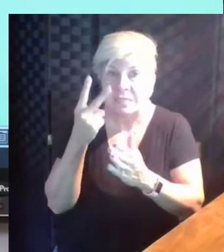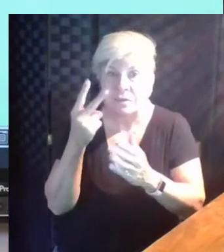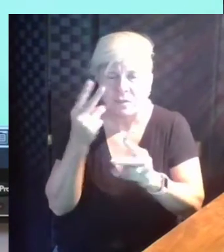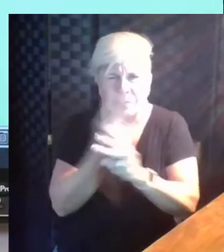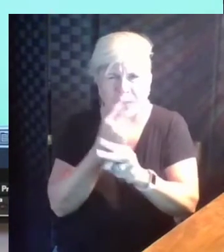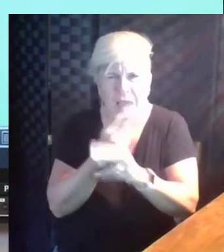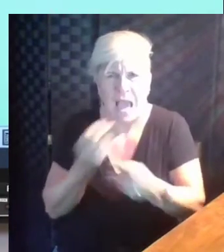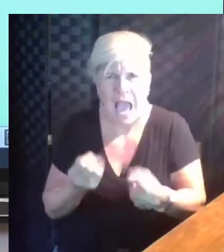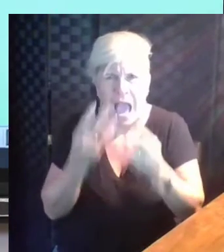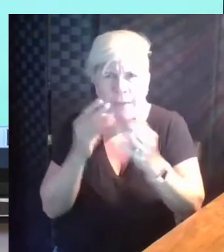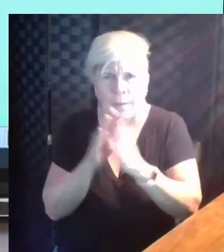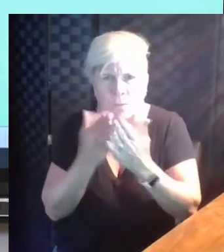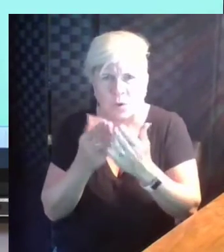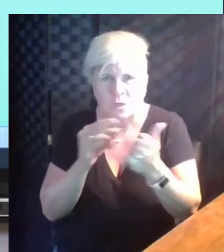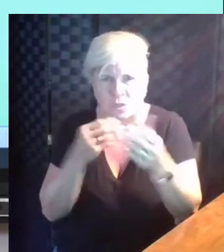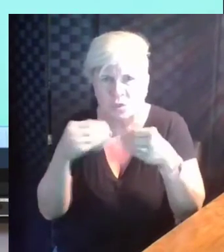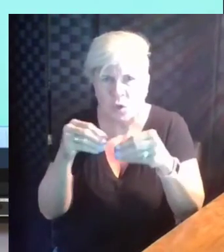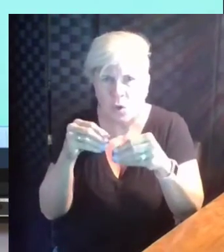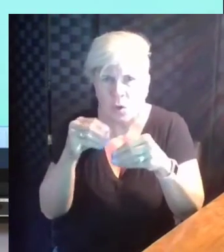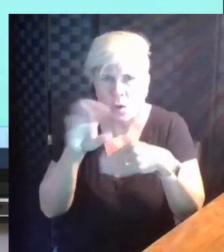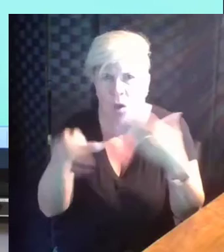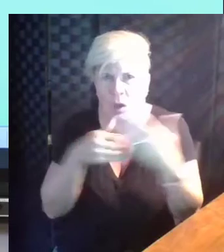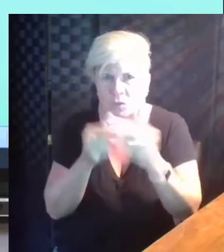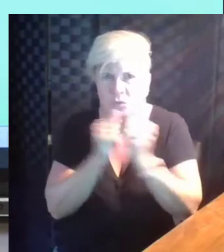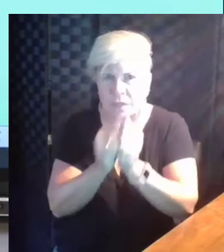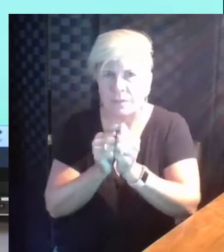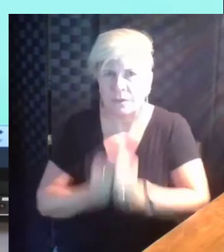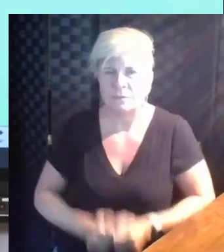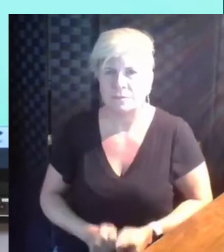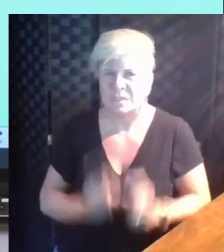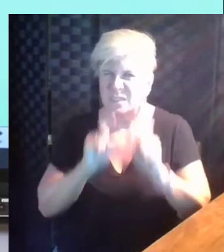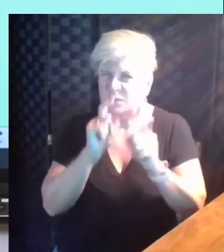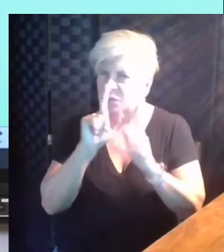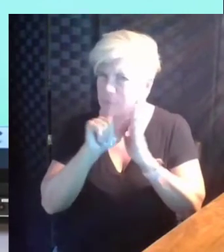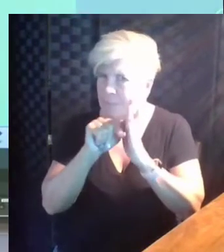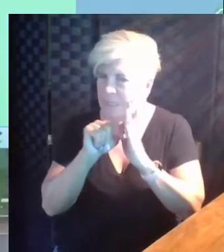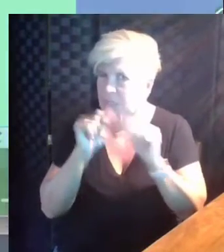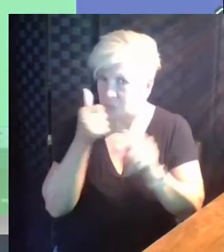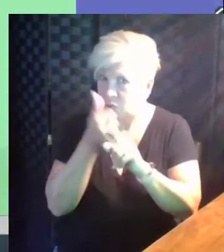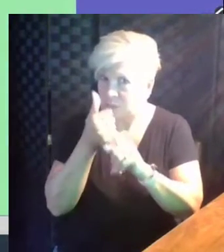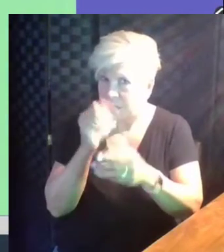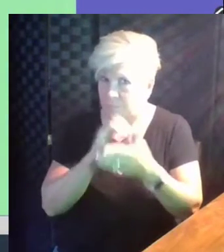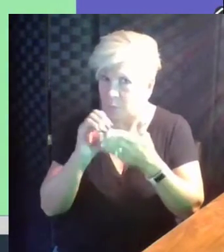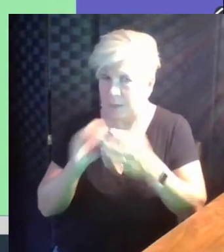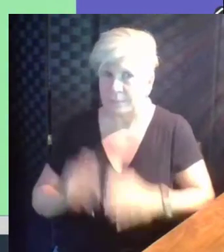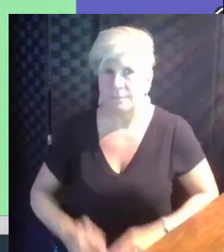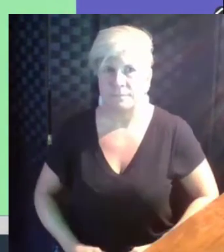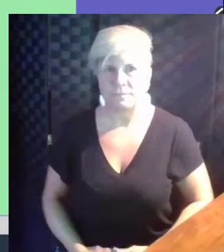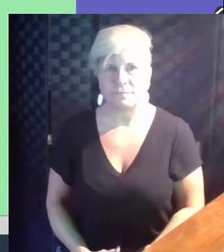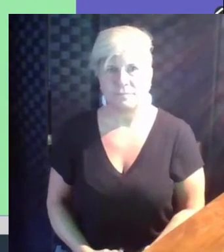can figure out how many books Jason sold in all. I'm going to give you just a minute.